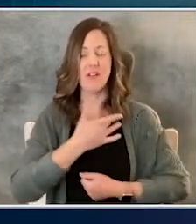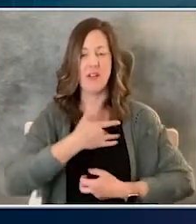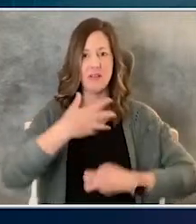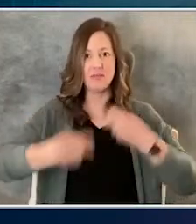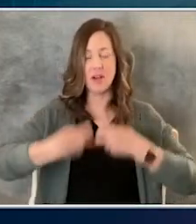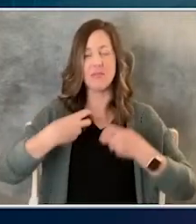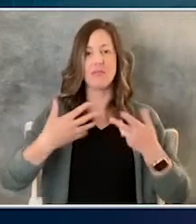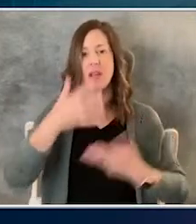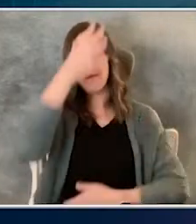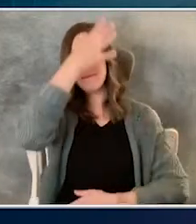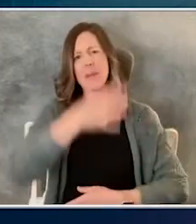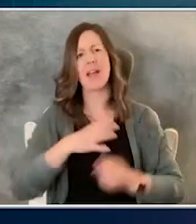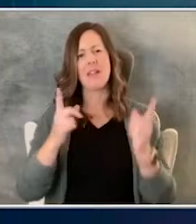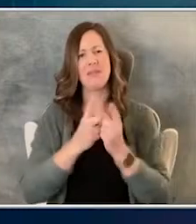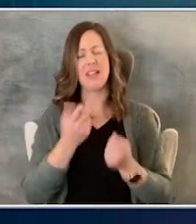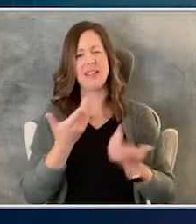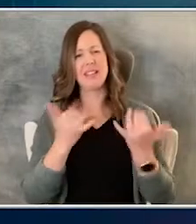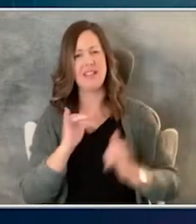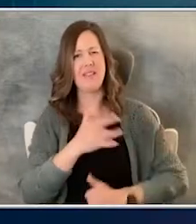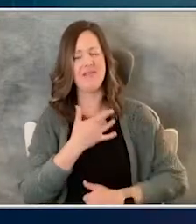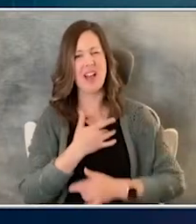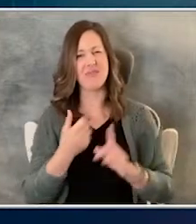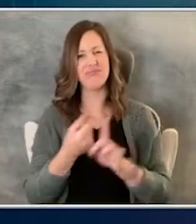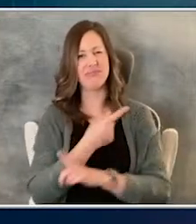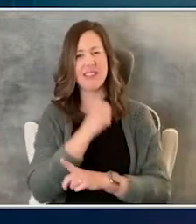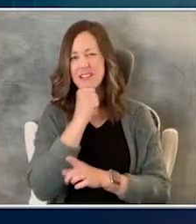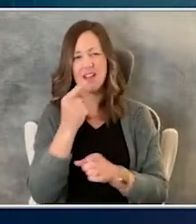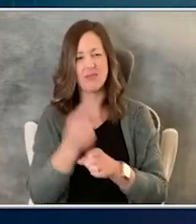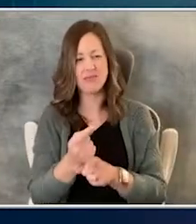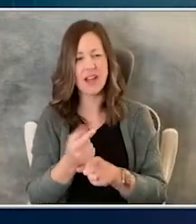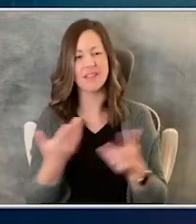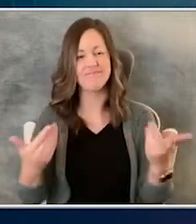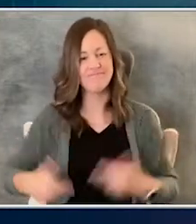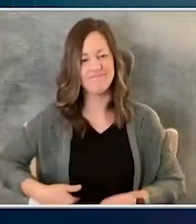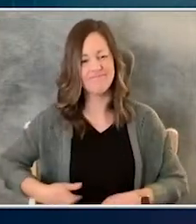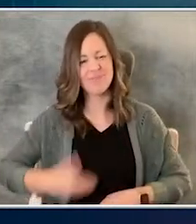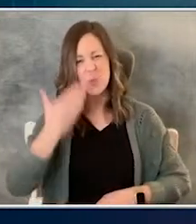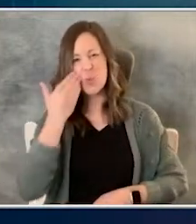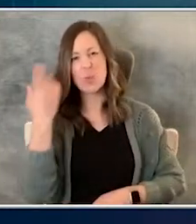depressing appointment. Sorry, I don't mean to get emotional, but